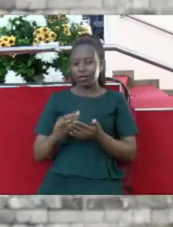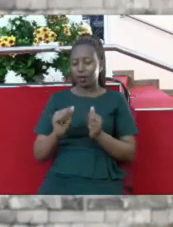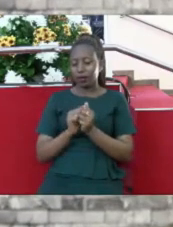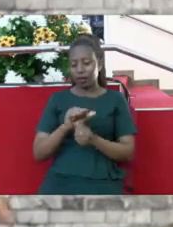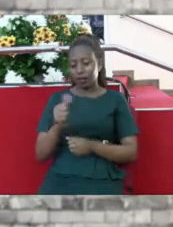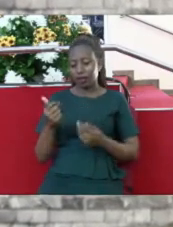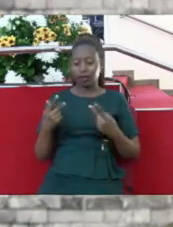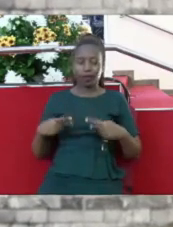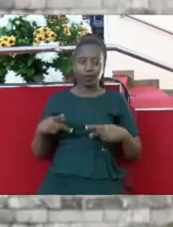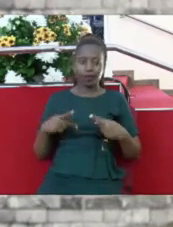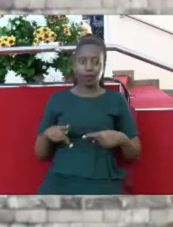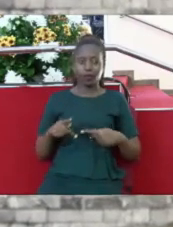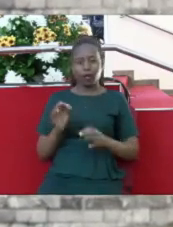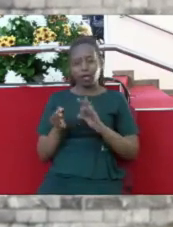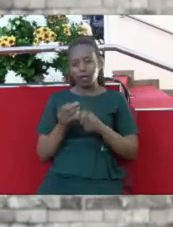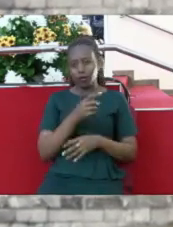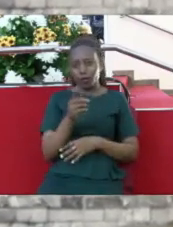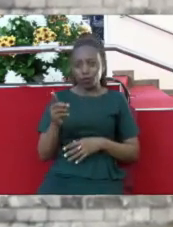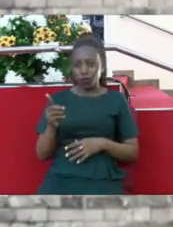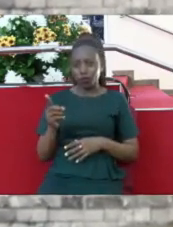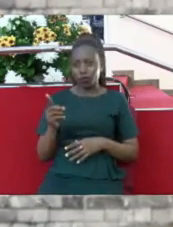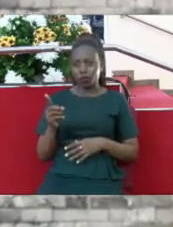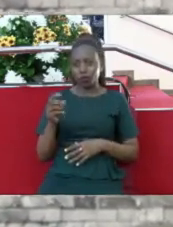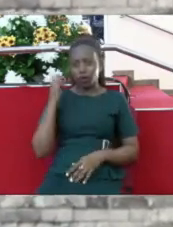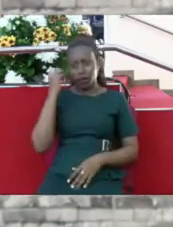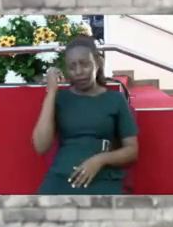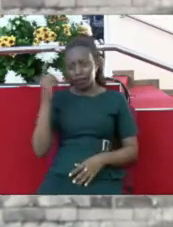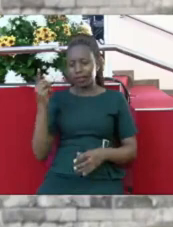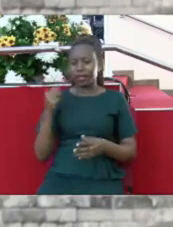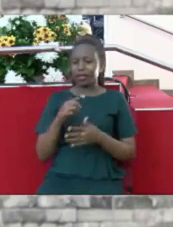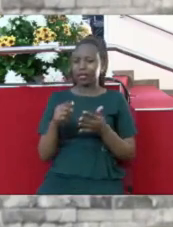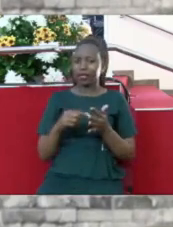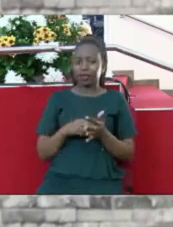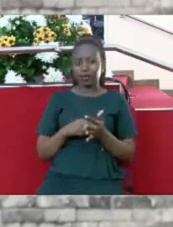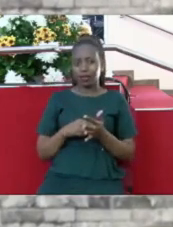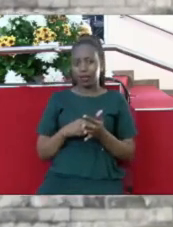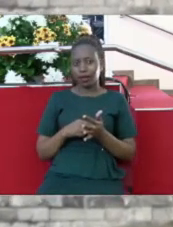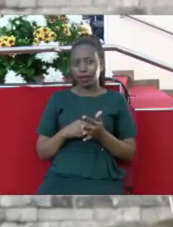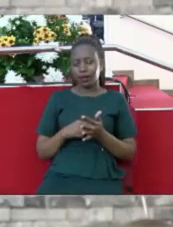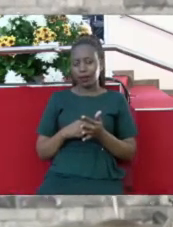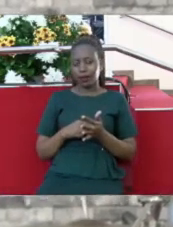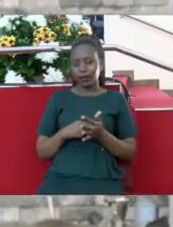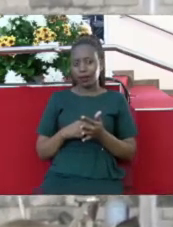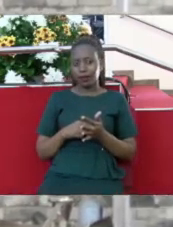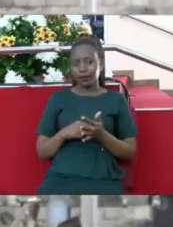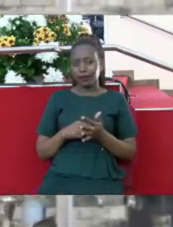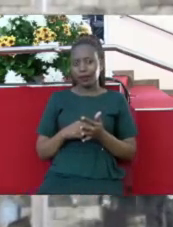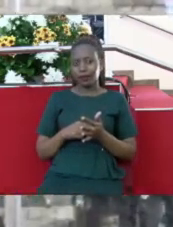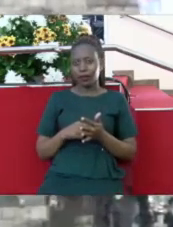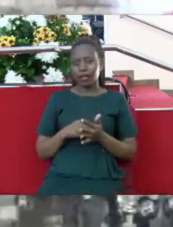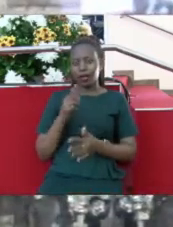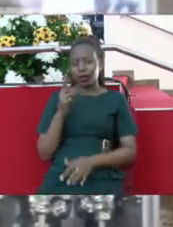wale wengine? If we have received this, kama tumepokea hizi baraka, as witnesses of what God has done, kama mashahidi ya yale Mungu amefanya, why are we